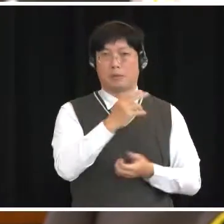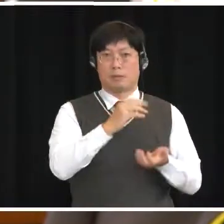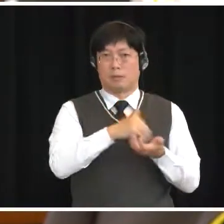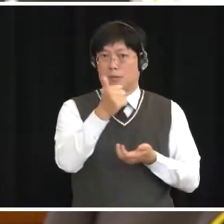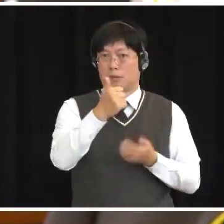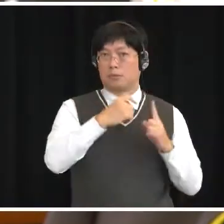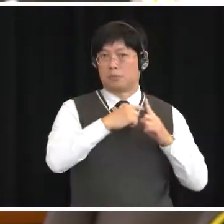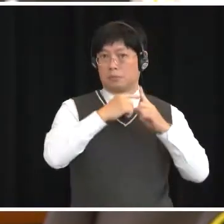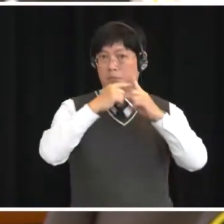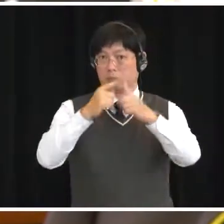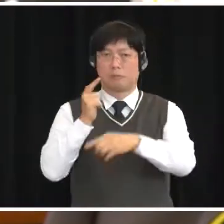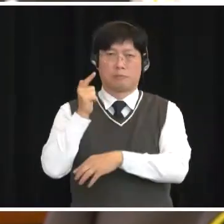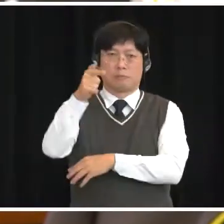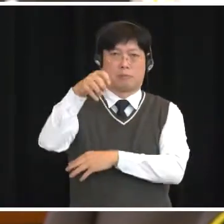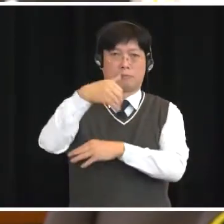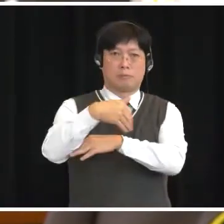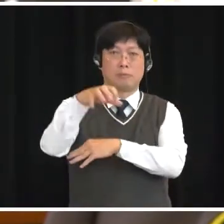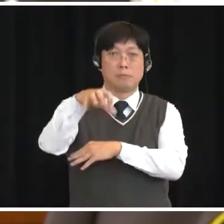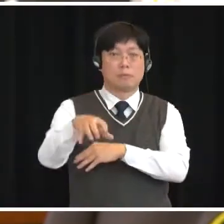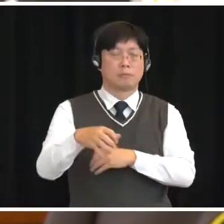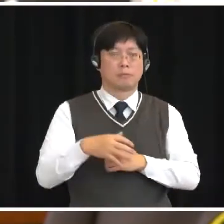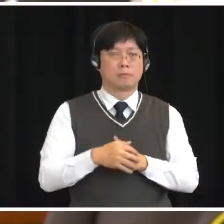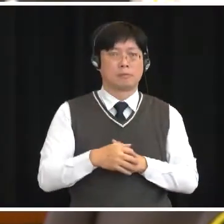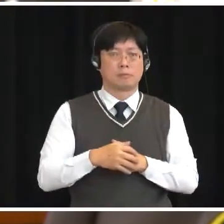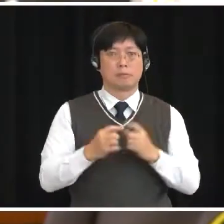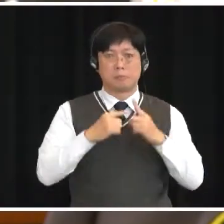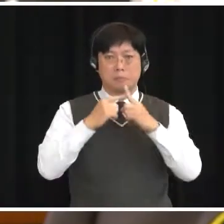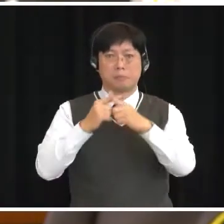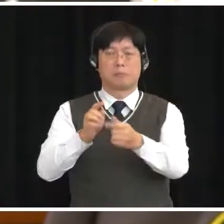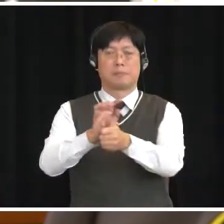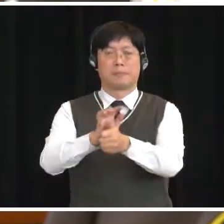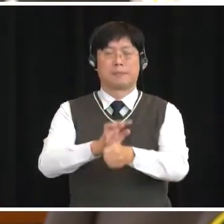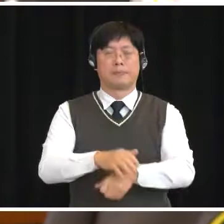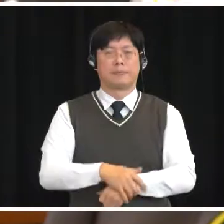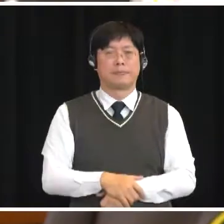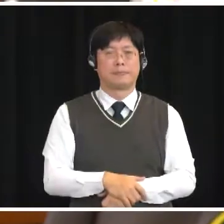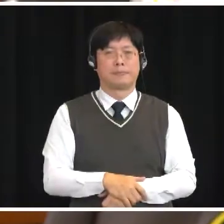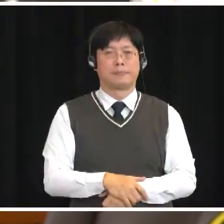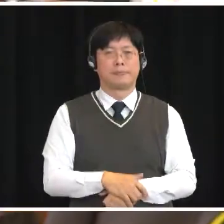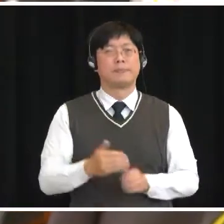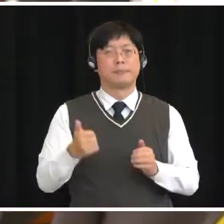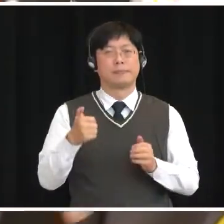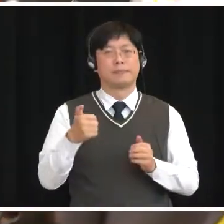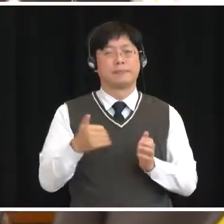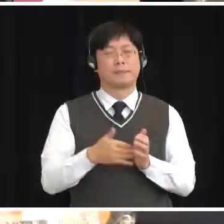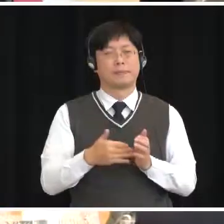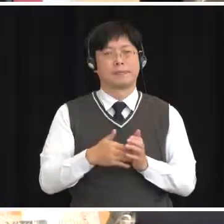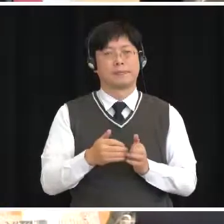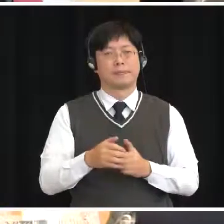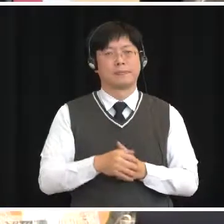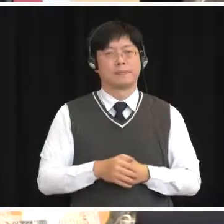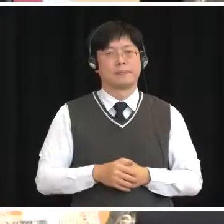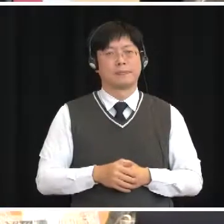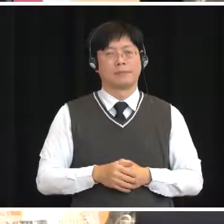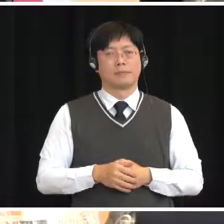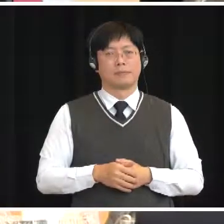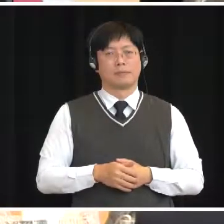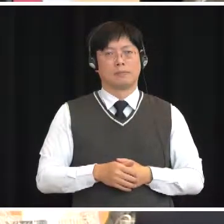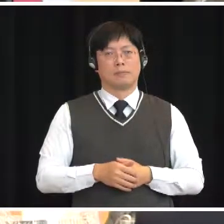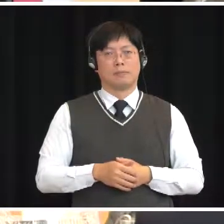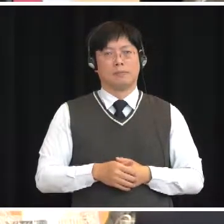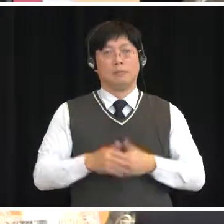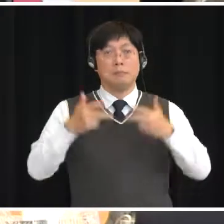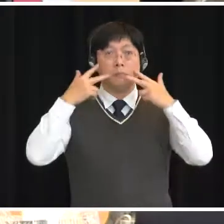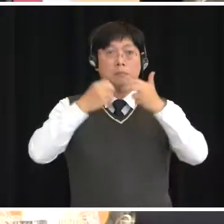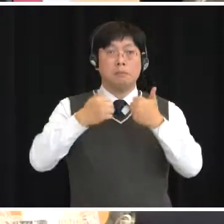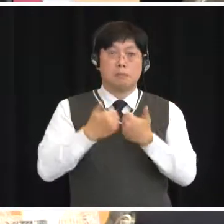big hospitals in the city can send or dispatch their physicians to work in the remote